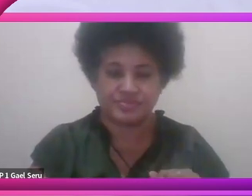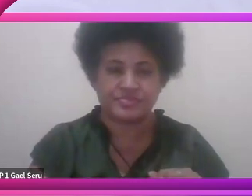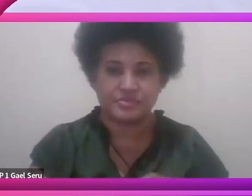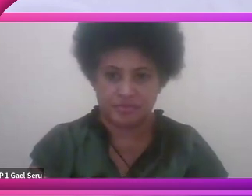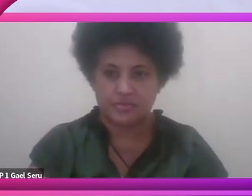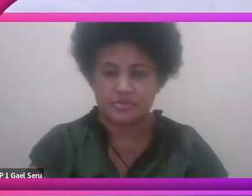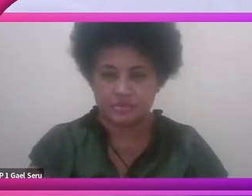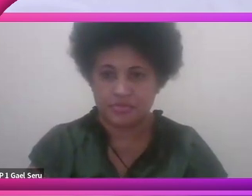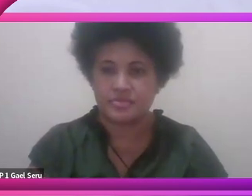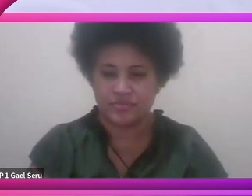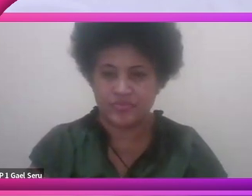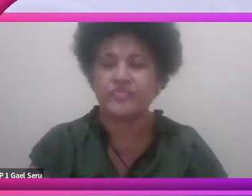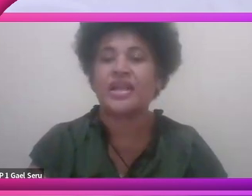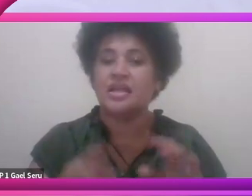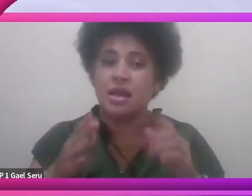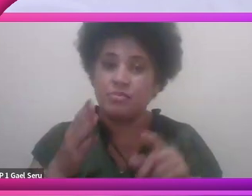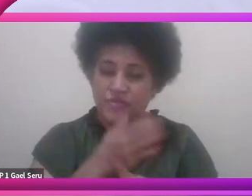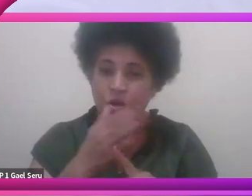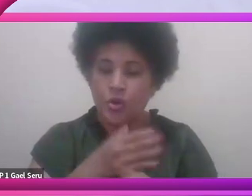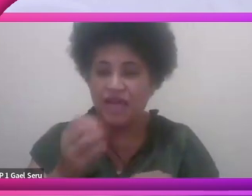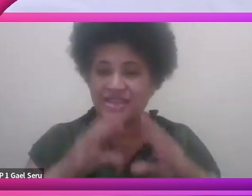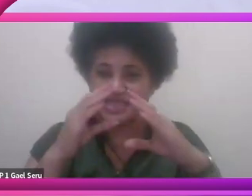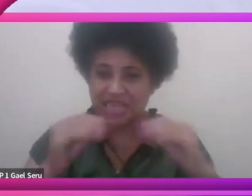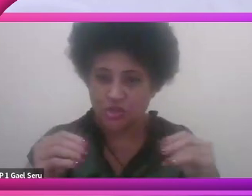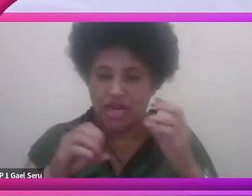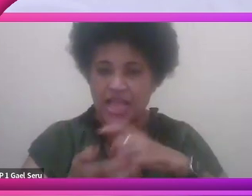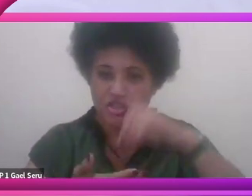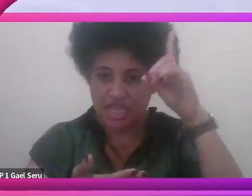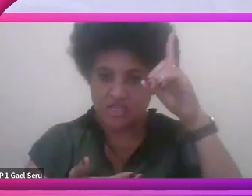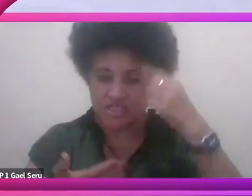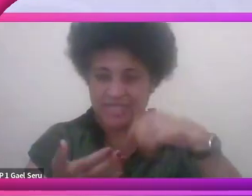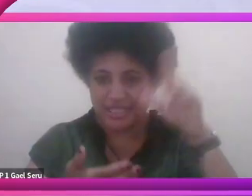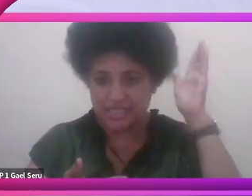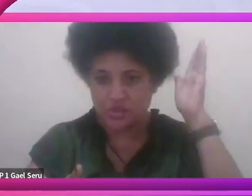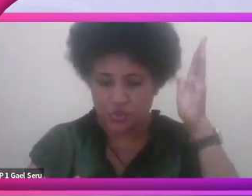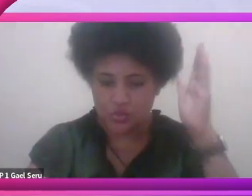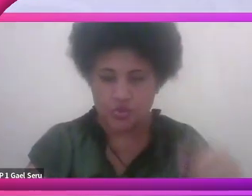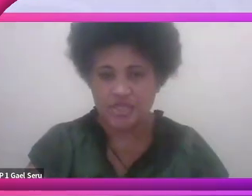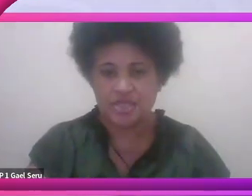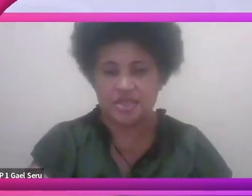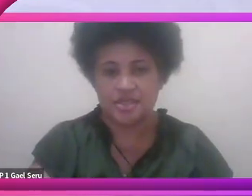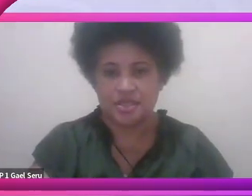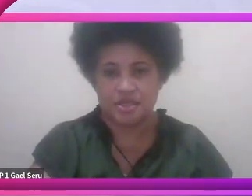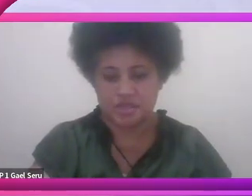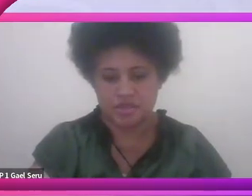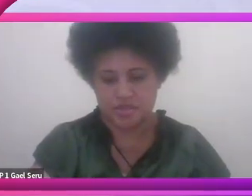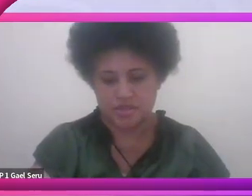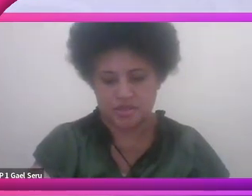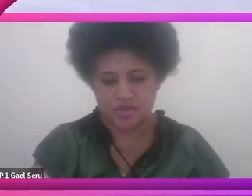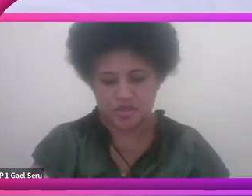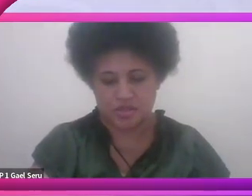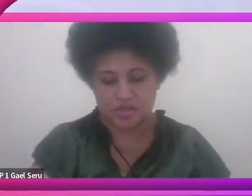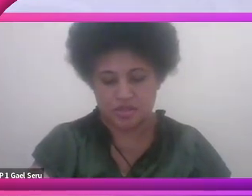condom, before we put sexual education in school. So, and also look at the HIV is one